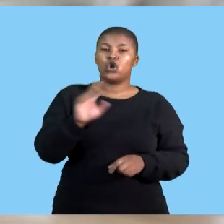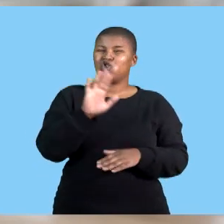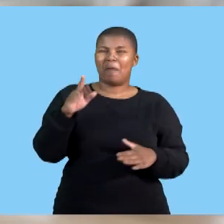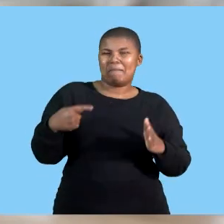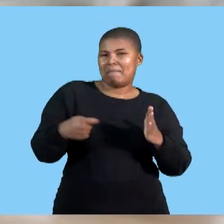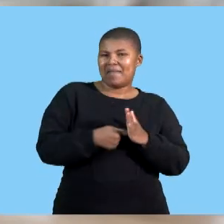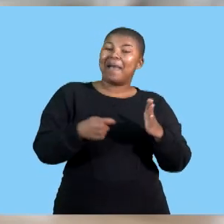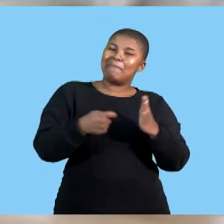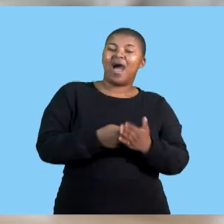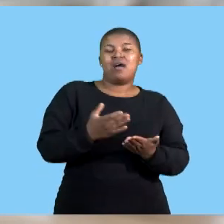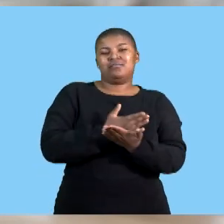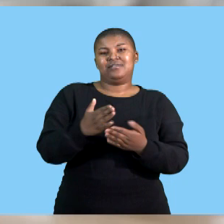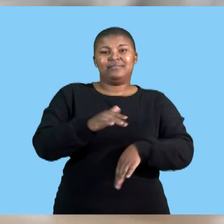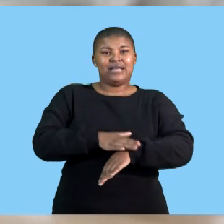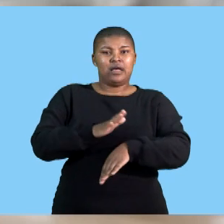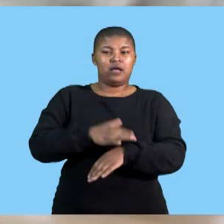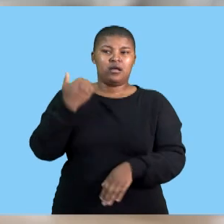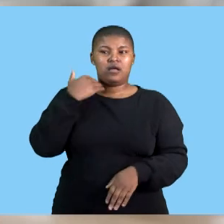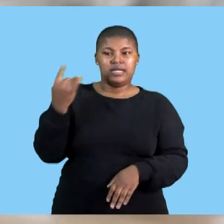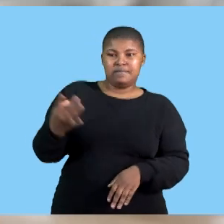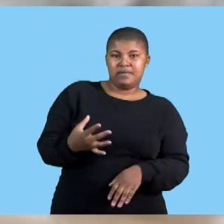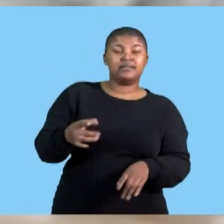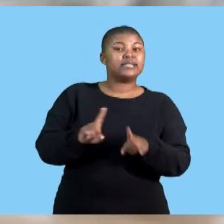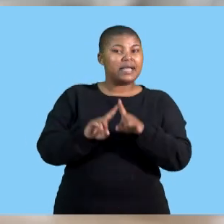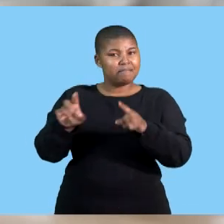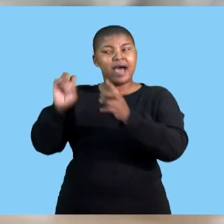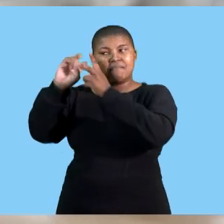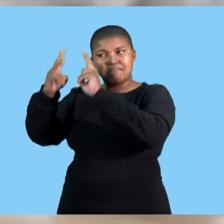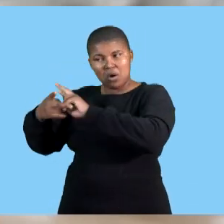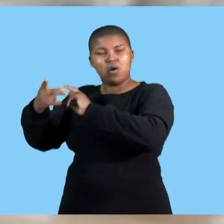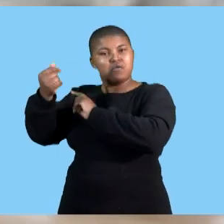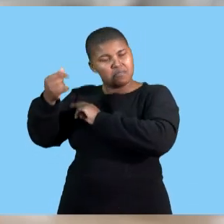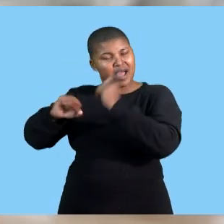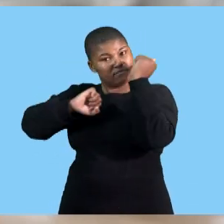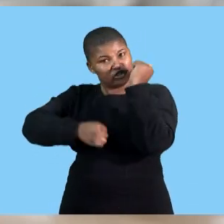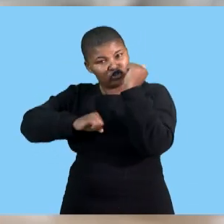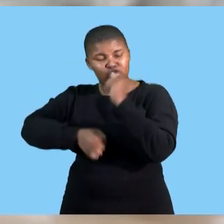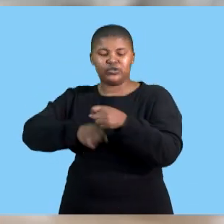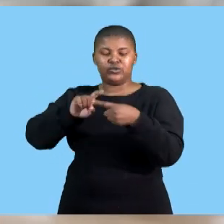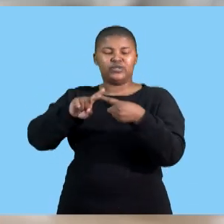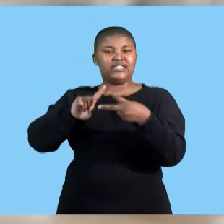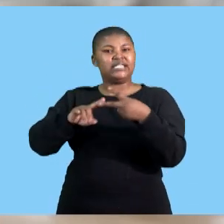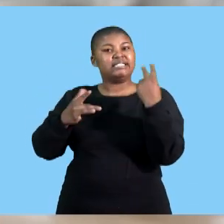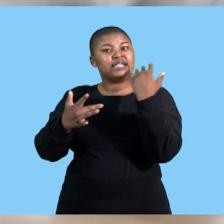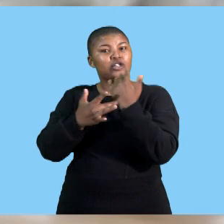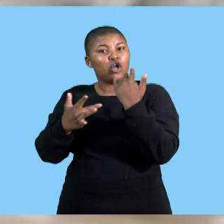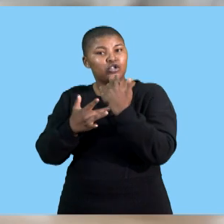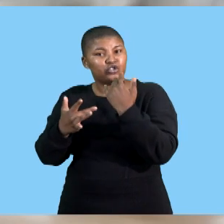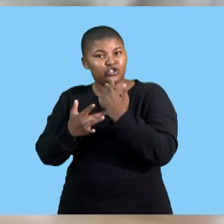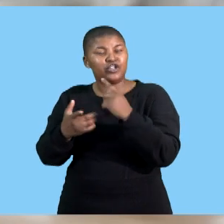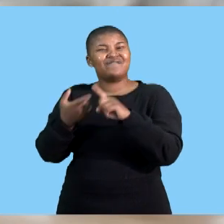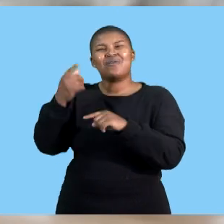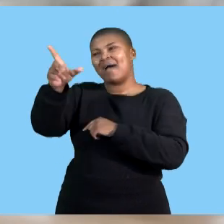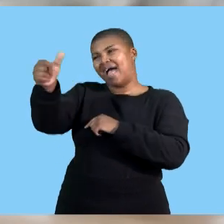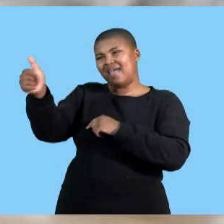be expensive at times, but lease equipment such as machinery, such as our technology from